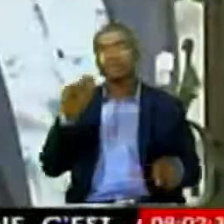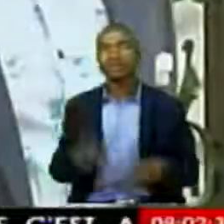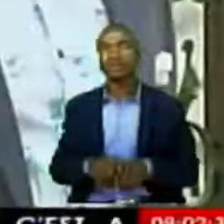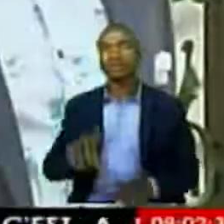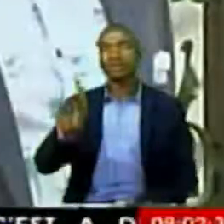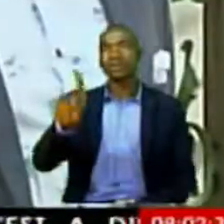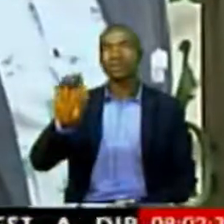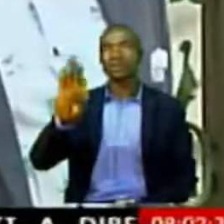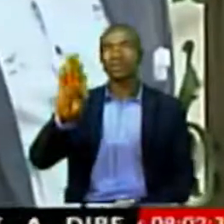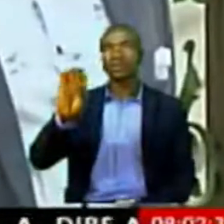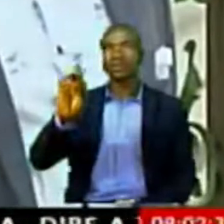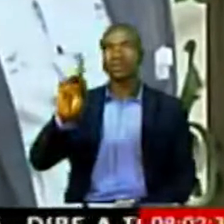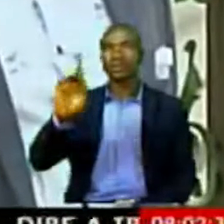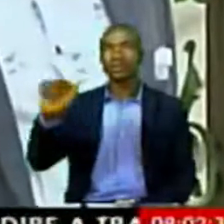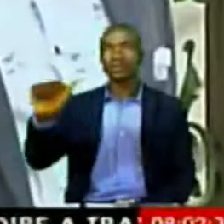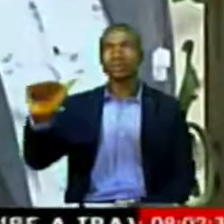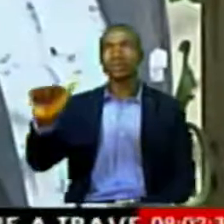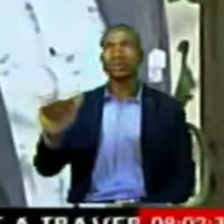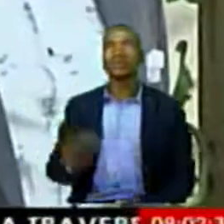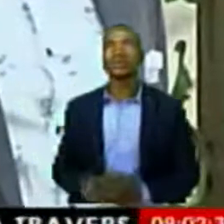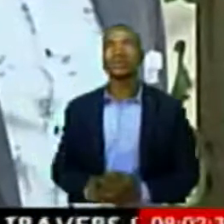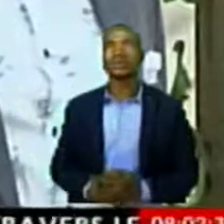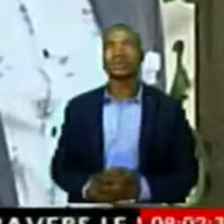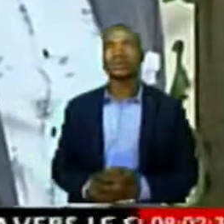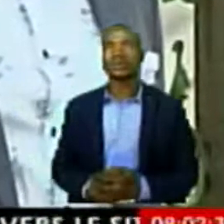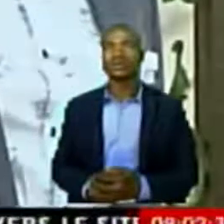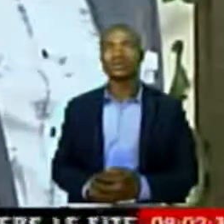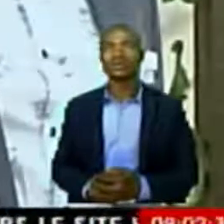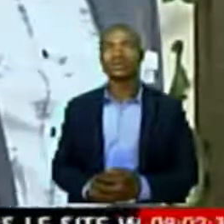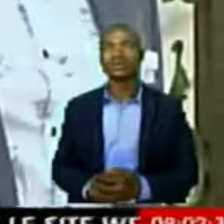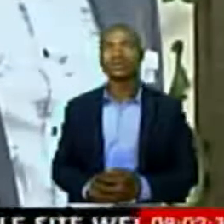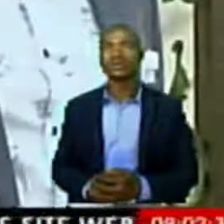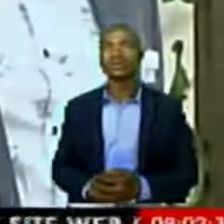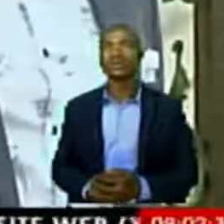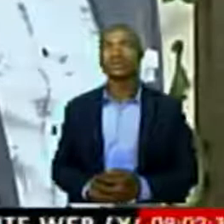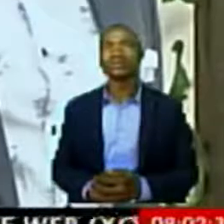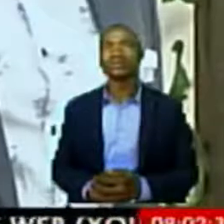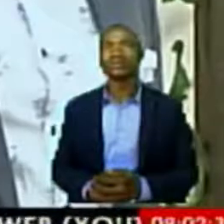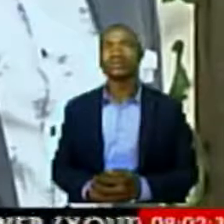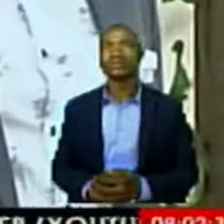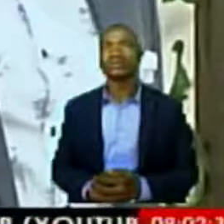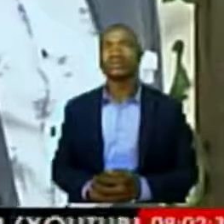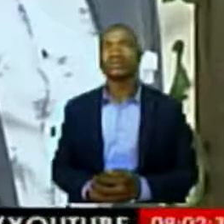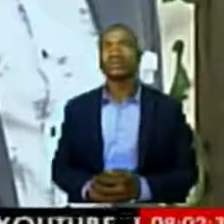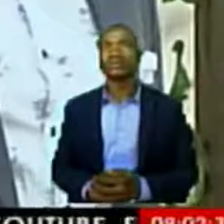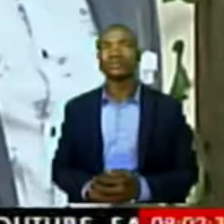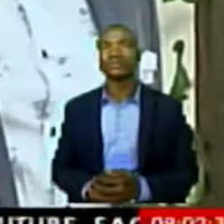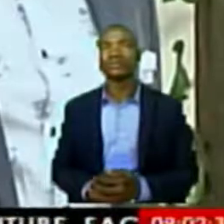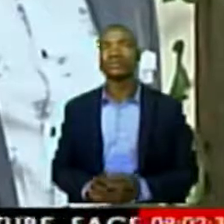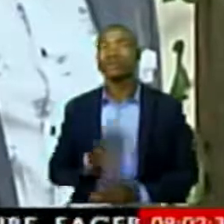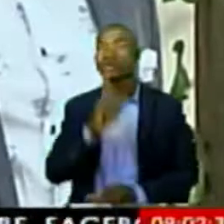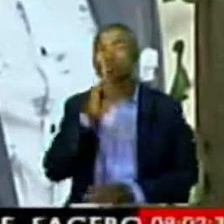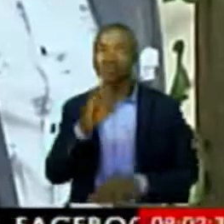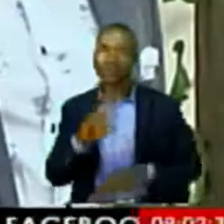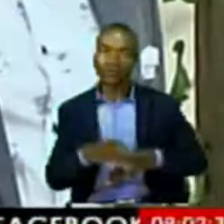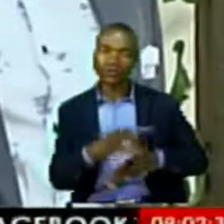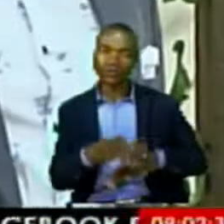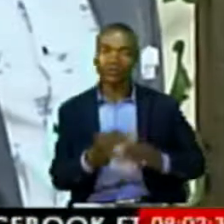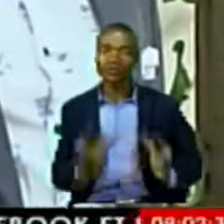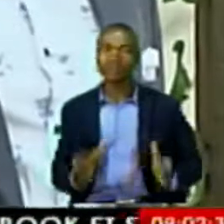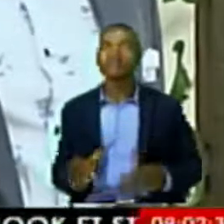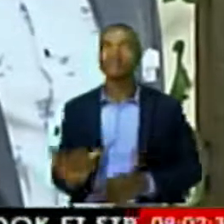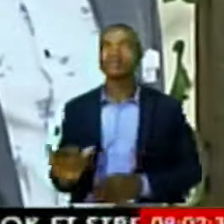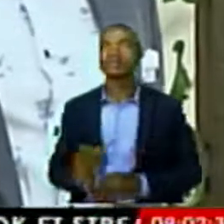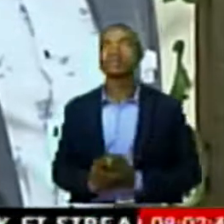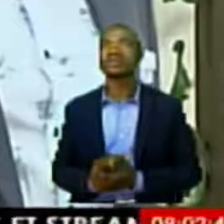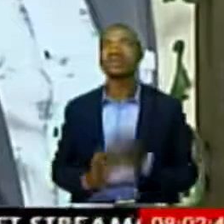Sister Kamunga Kapinga Deborah. Enlevez aussi vos masques. You remove your masks. Son fiancé. They are engaged.